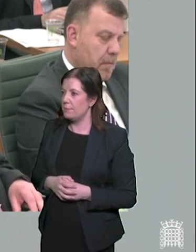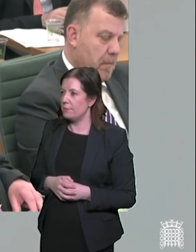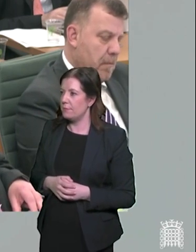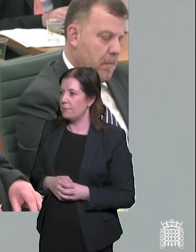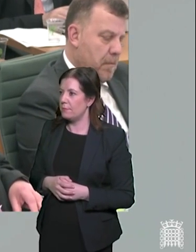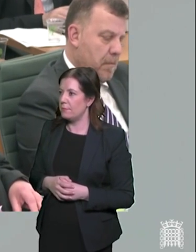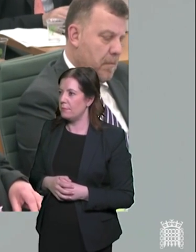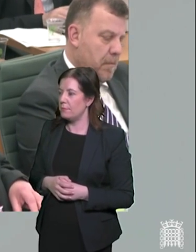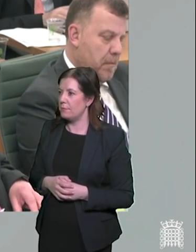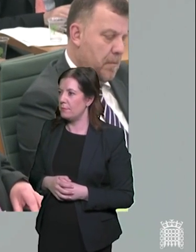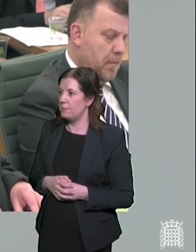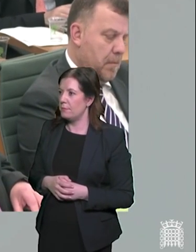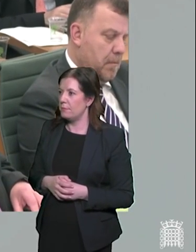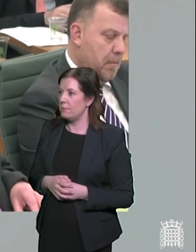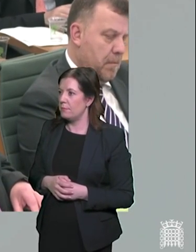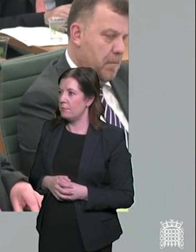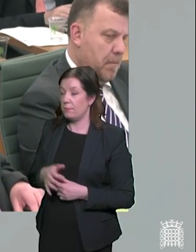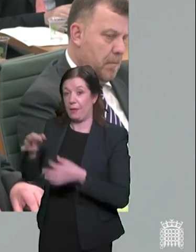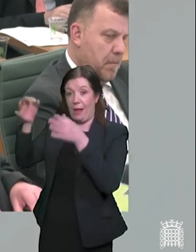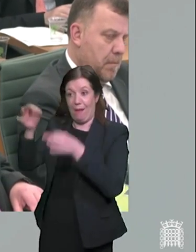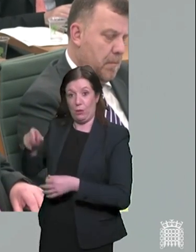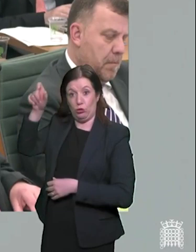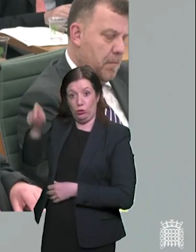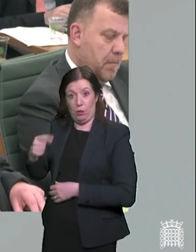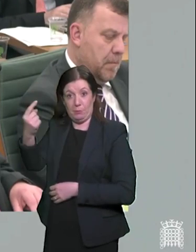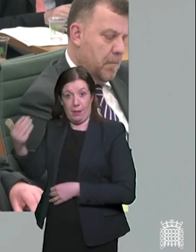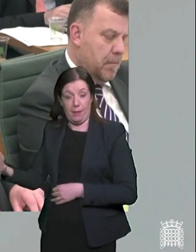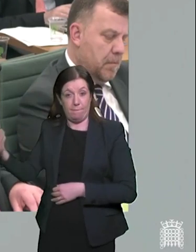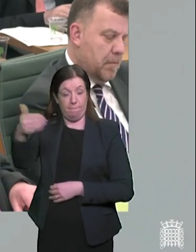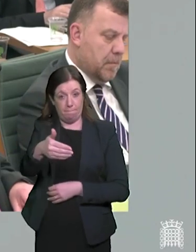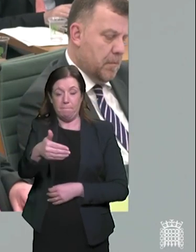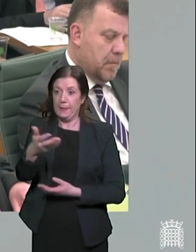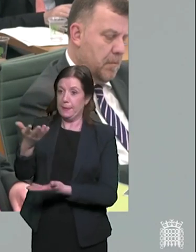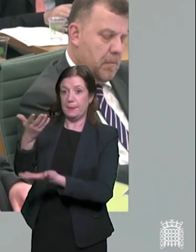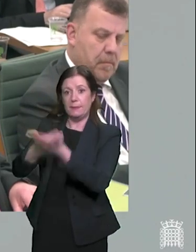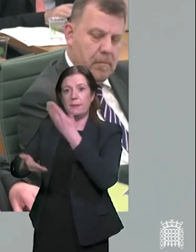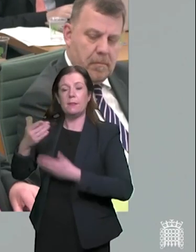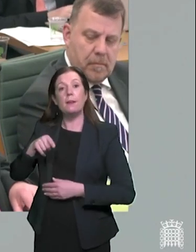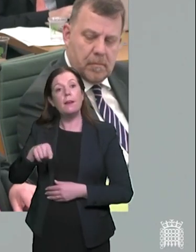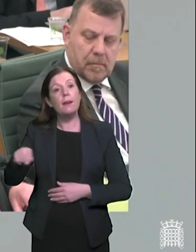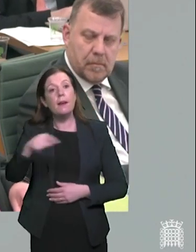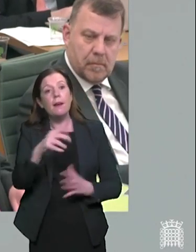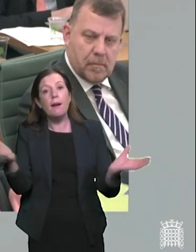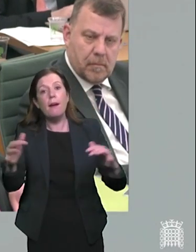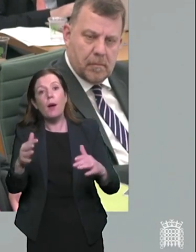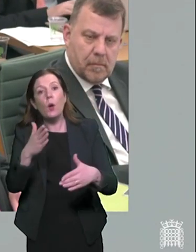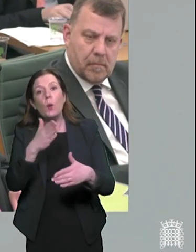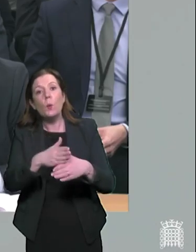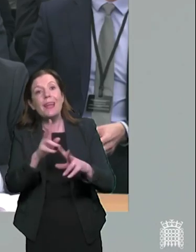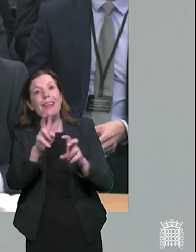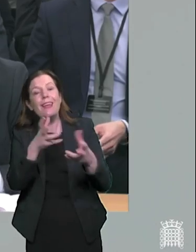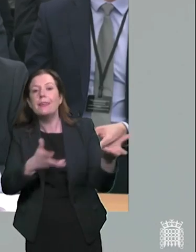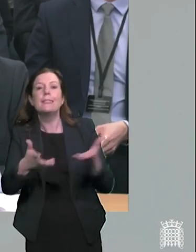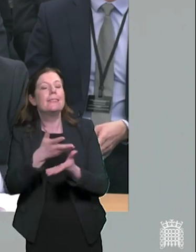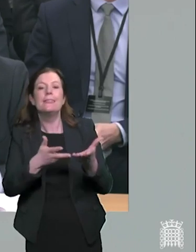we received in evidence from an official who attended and who described the gathering as not strictly an event about work?